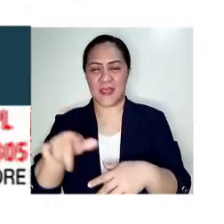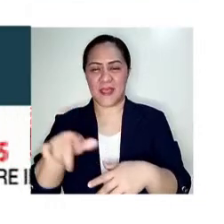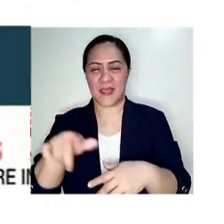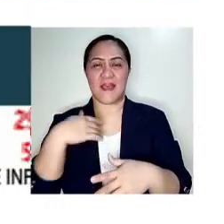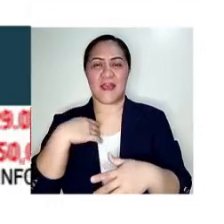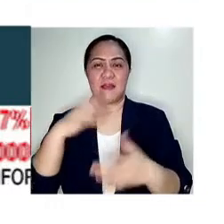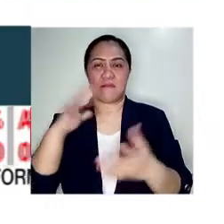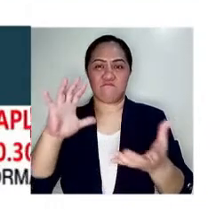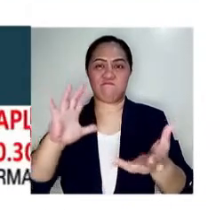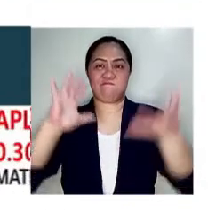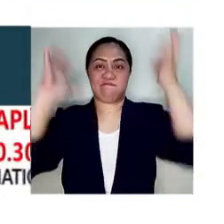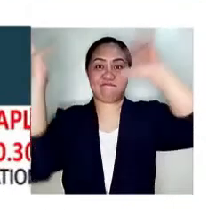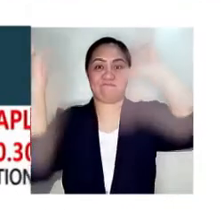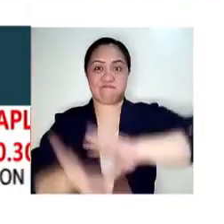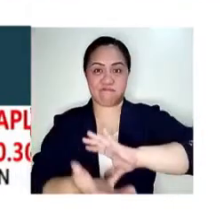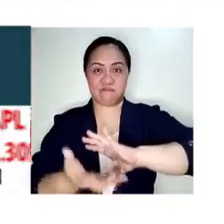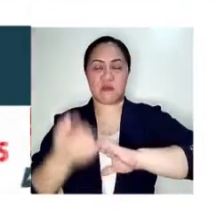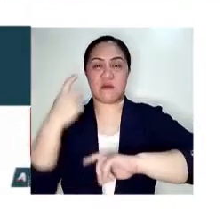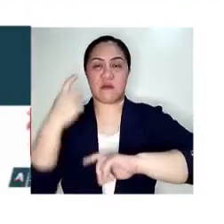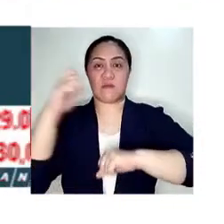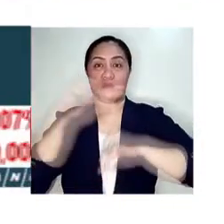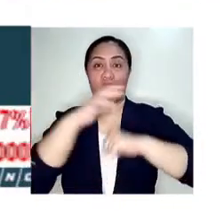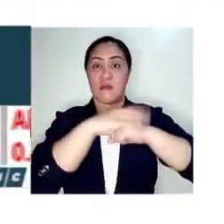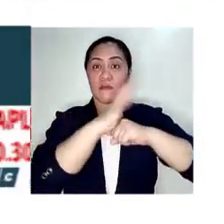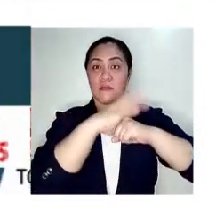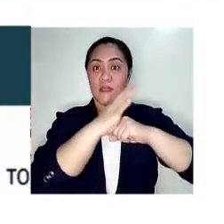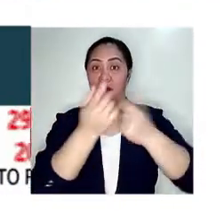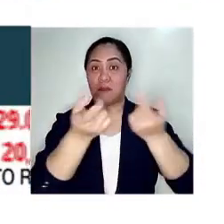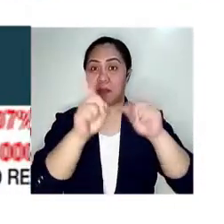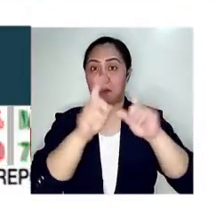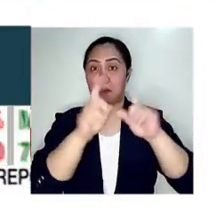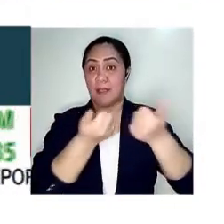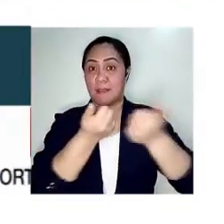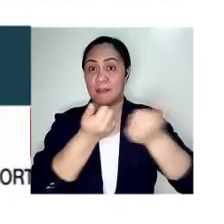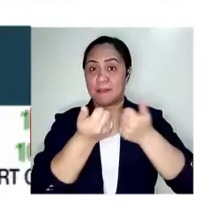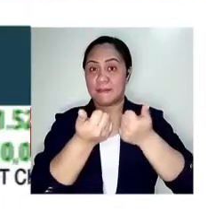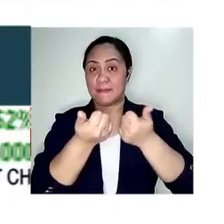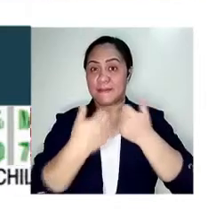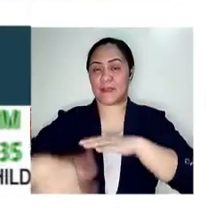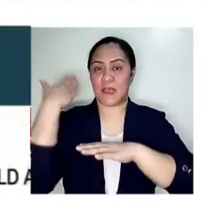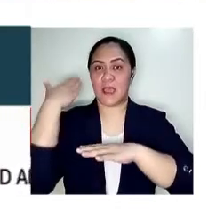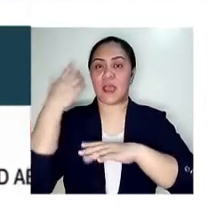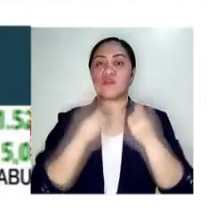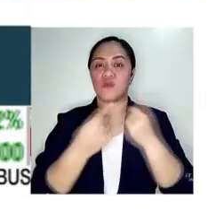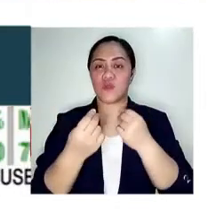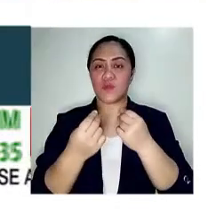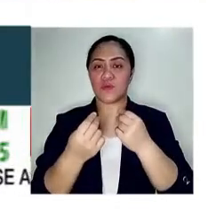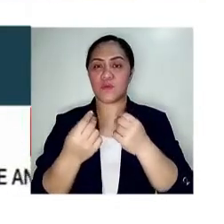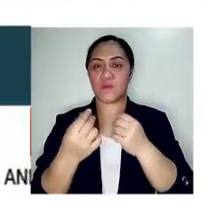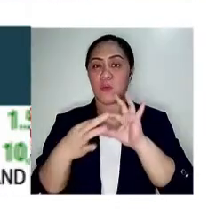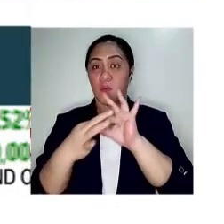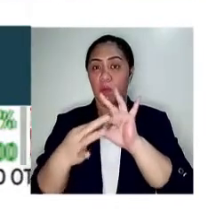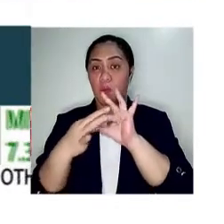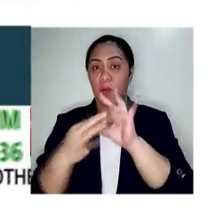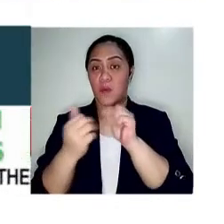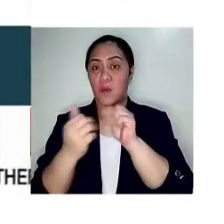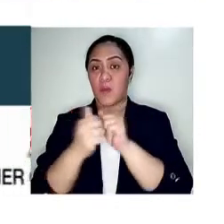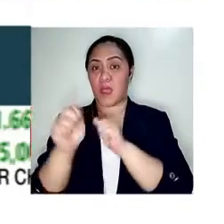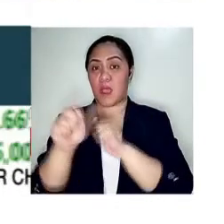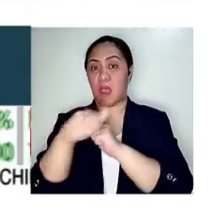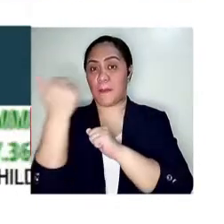that the Trump administration seemed to thrive on, you know, as far as its relationships with its traditional